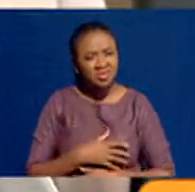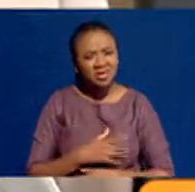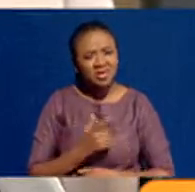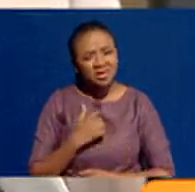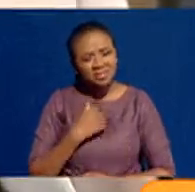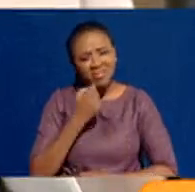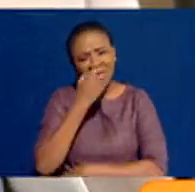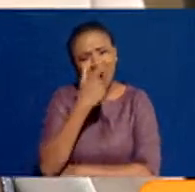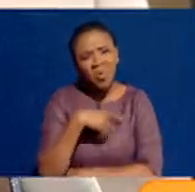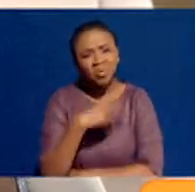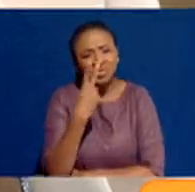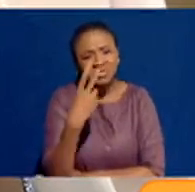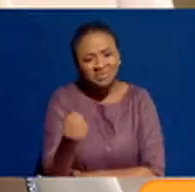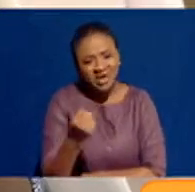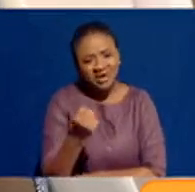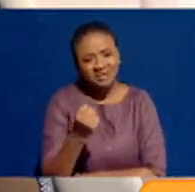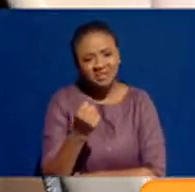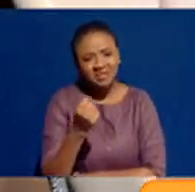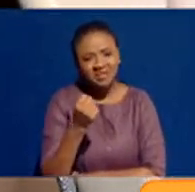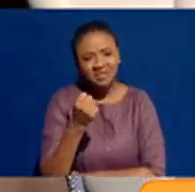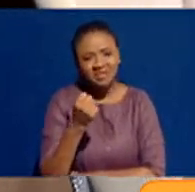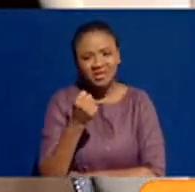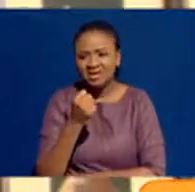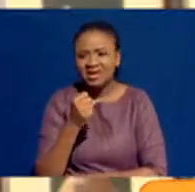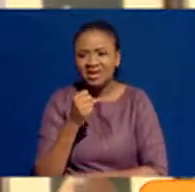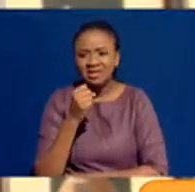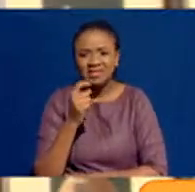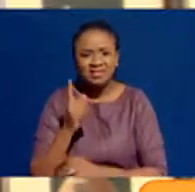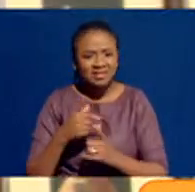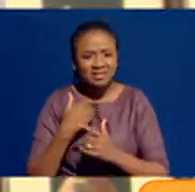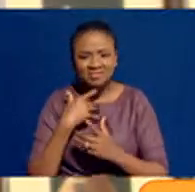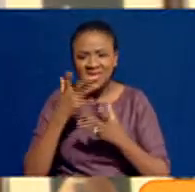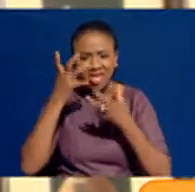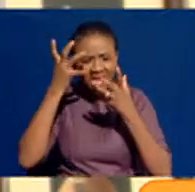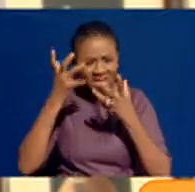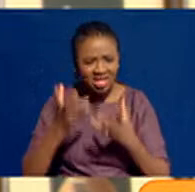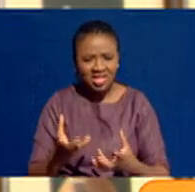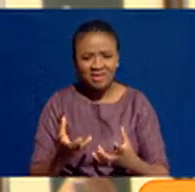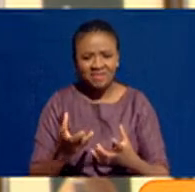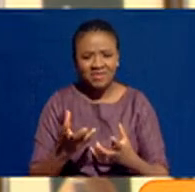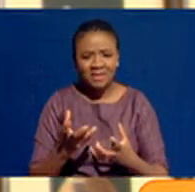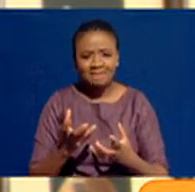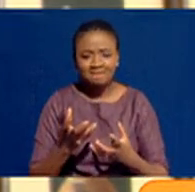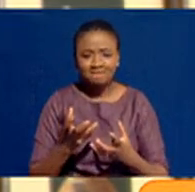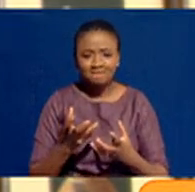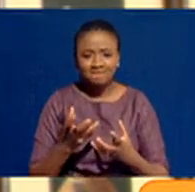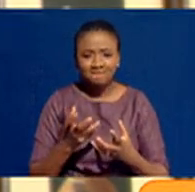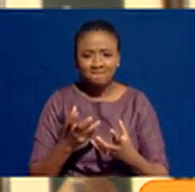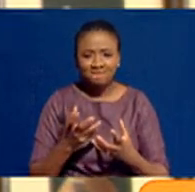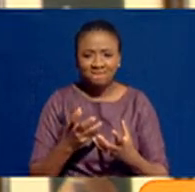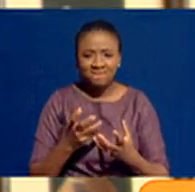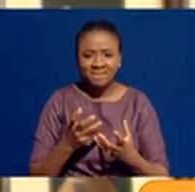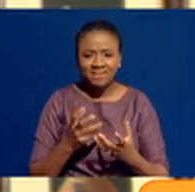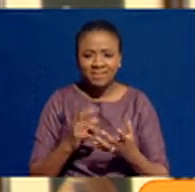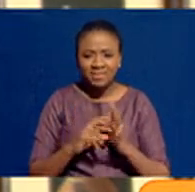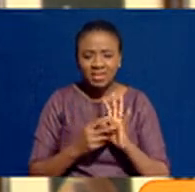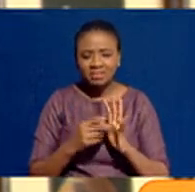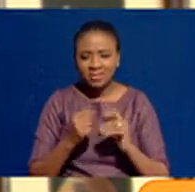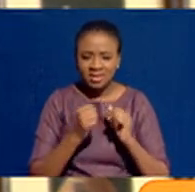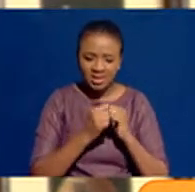And at that point, I was grossly overweight. I was weighing in at about 98.5